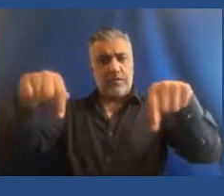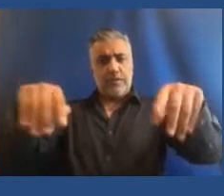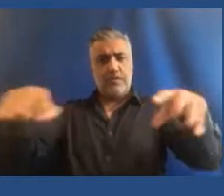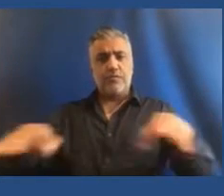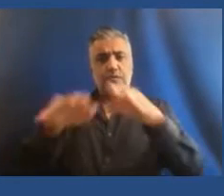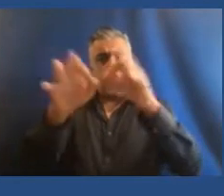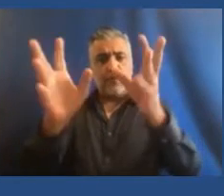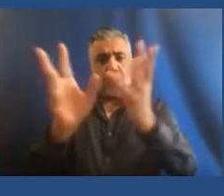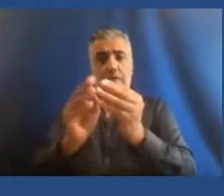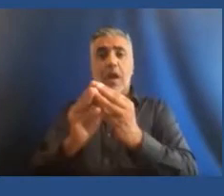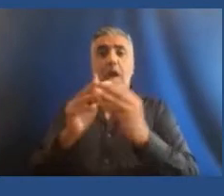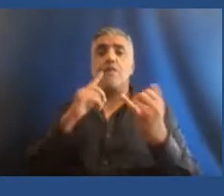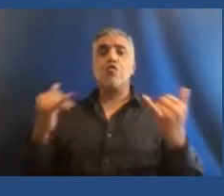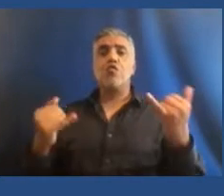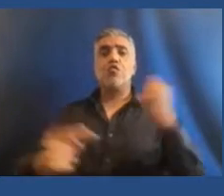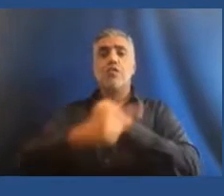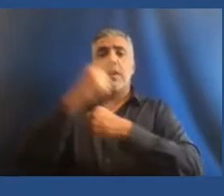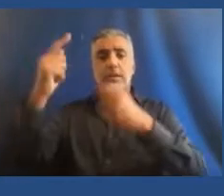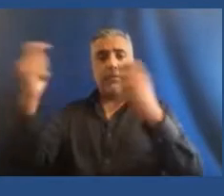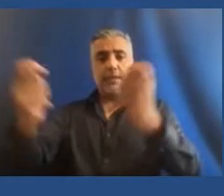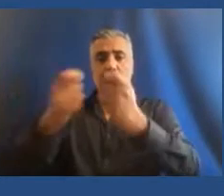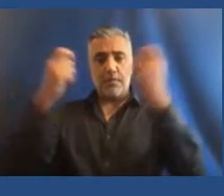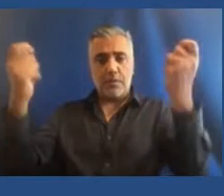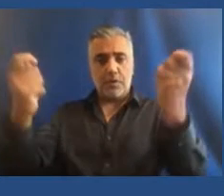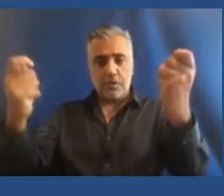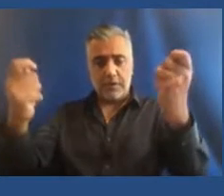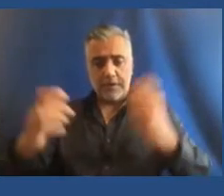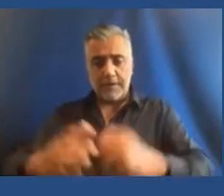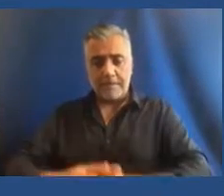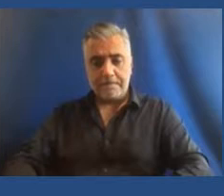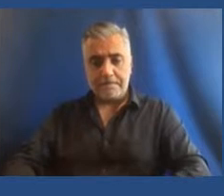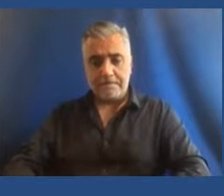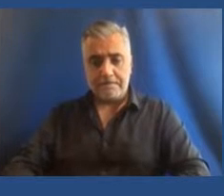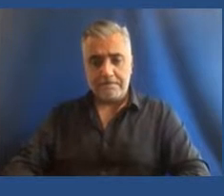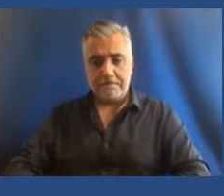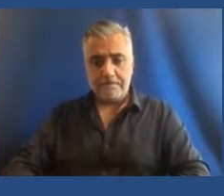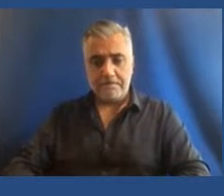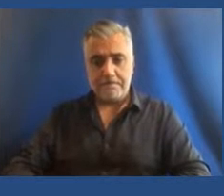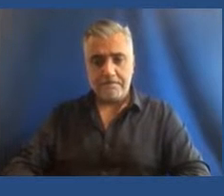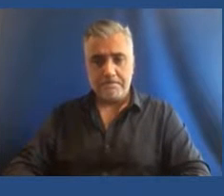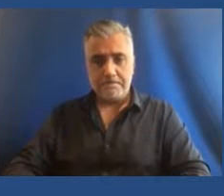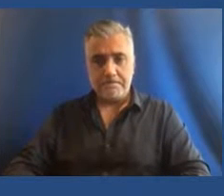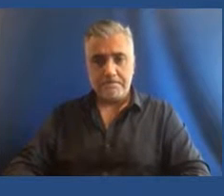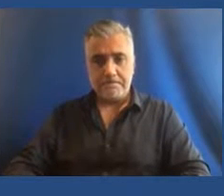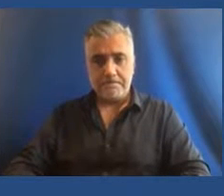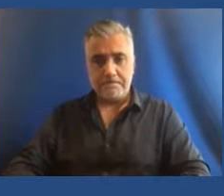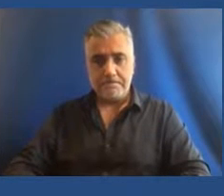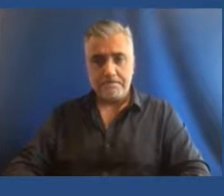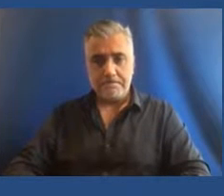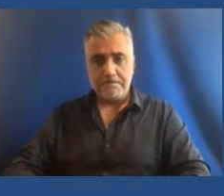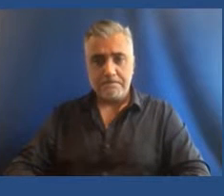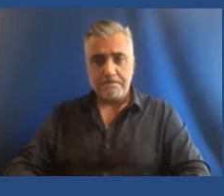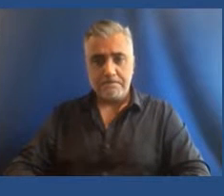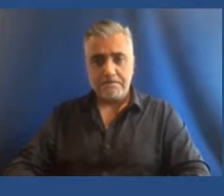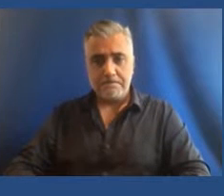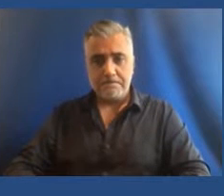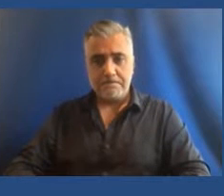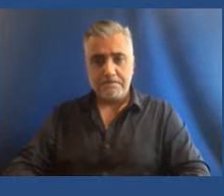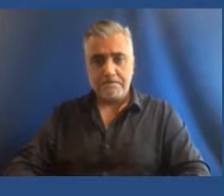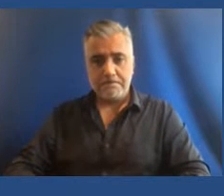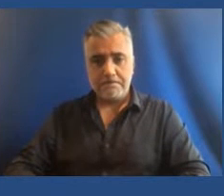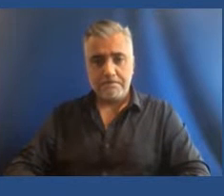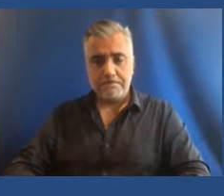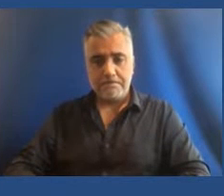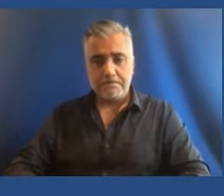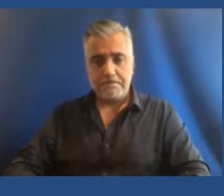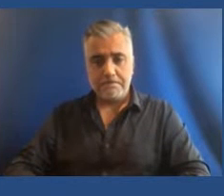religious, and all of you, dear faithful. A special word of thanks goes to those who worked so hard for the Eucharistic